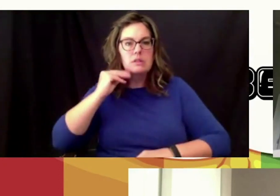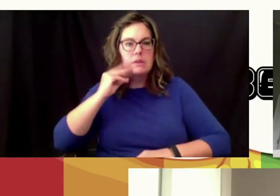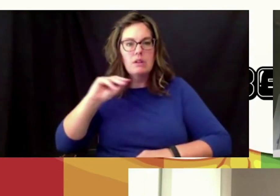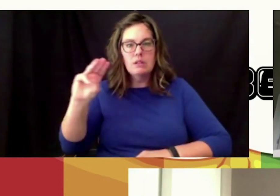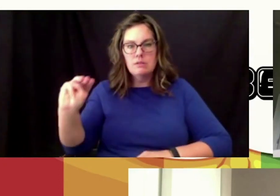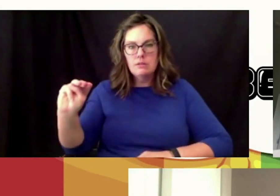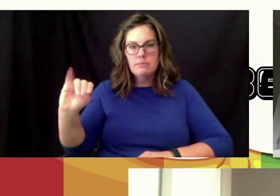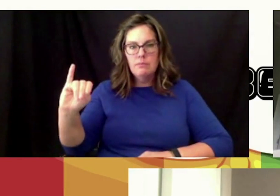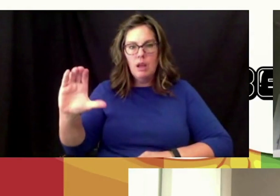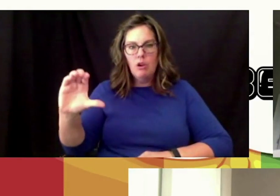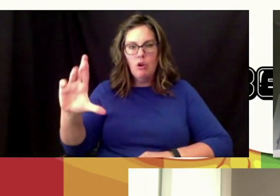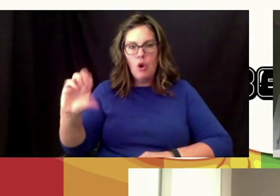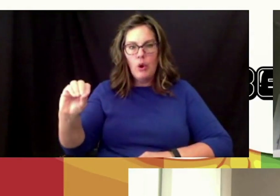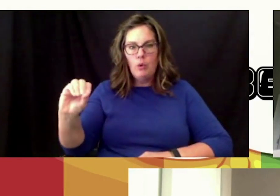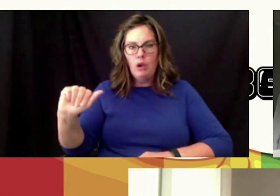Yeah, so